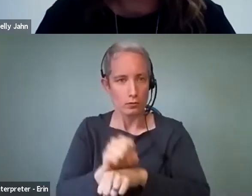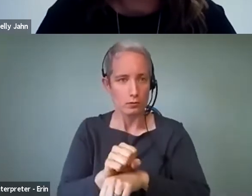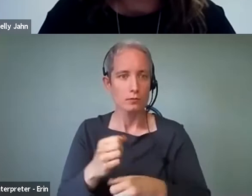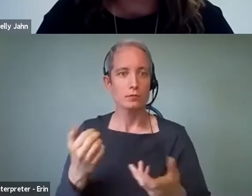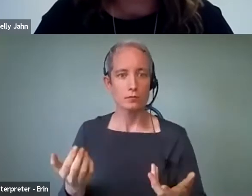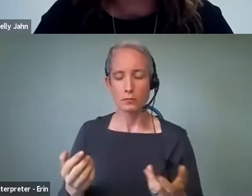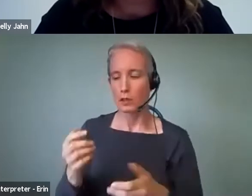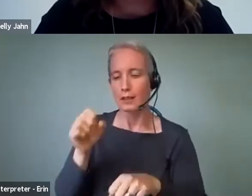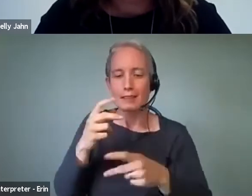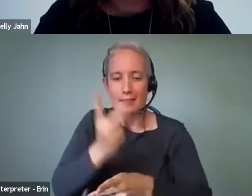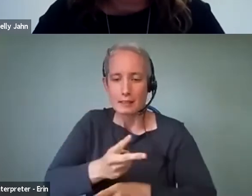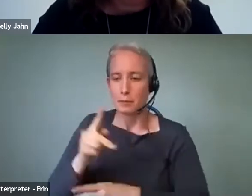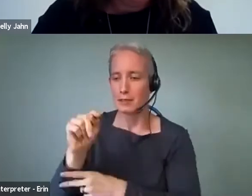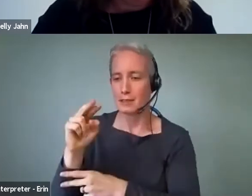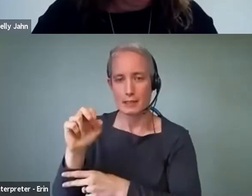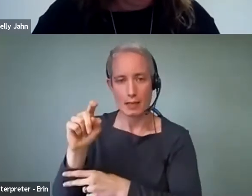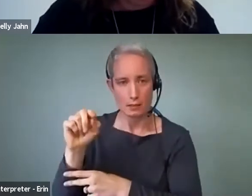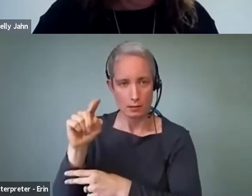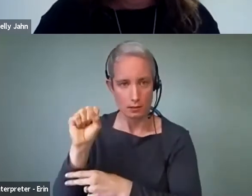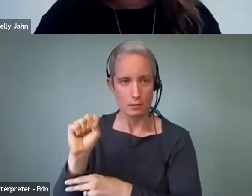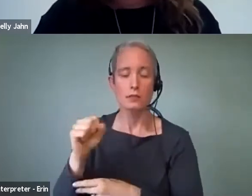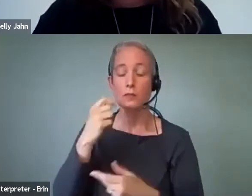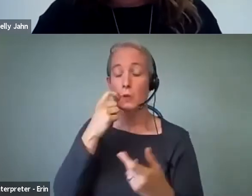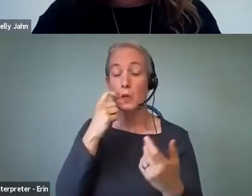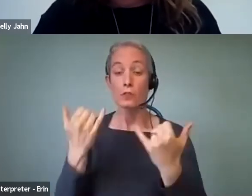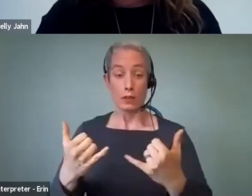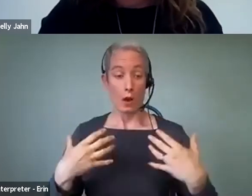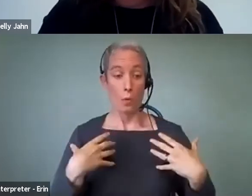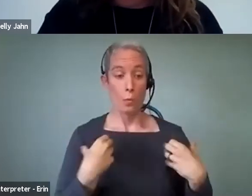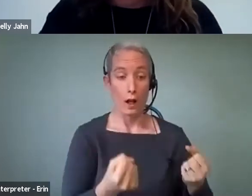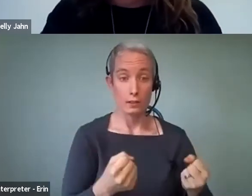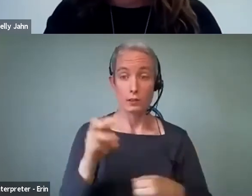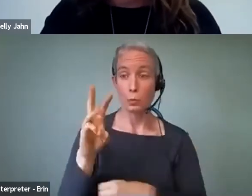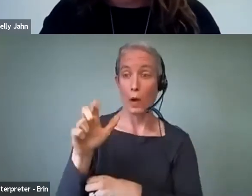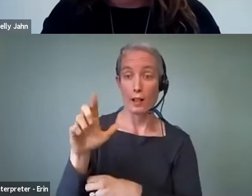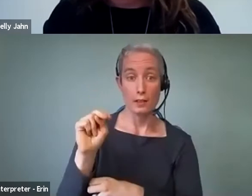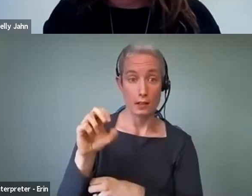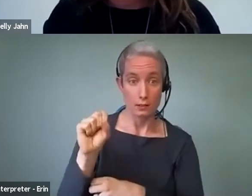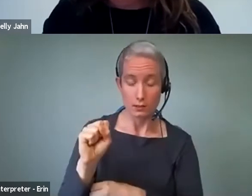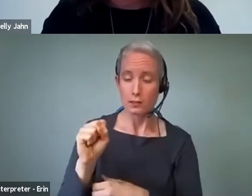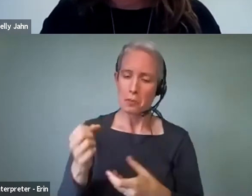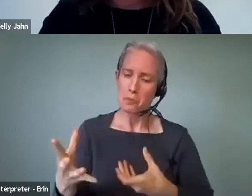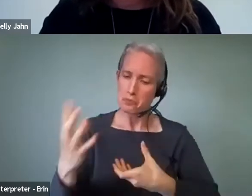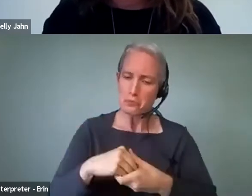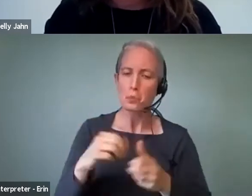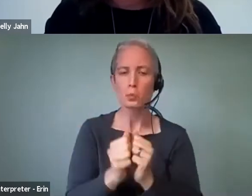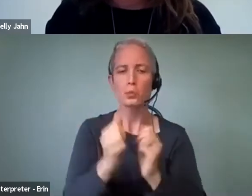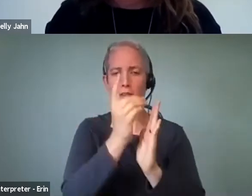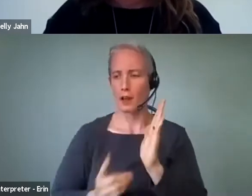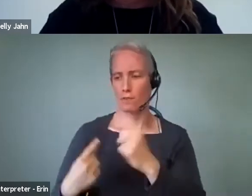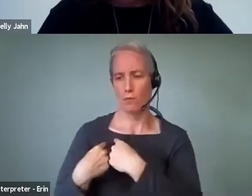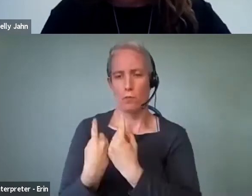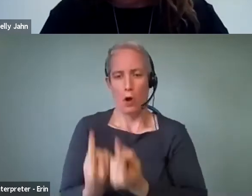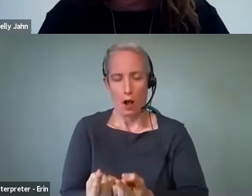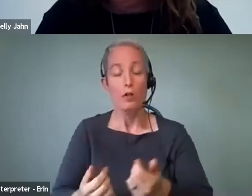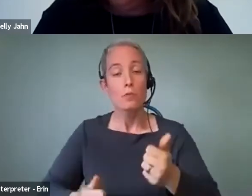been integrated into our design process for quite a while. But not most of the time, but sometimes